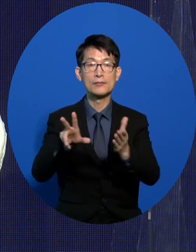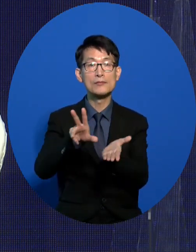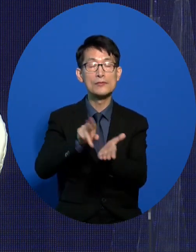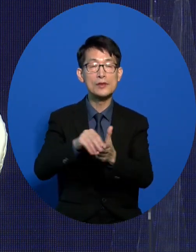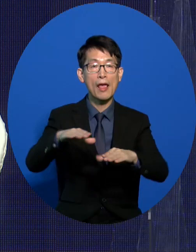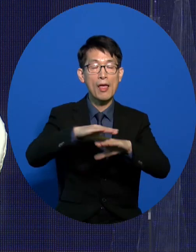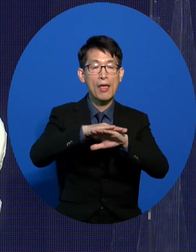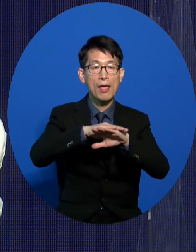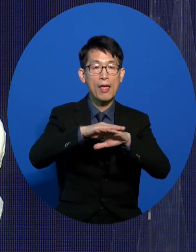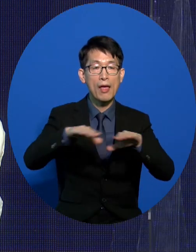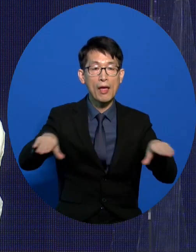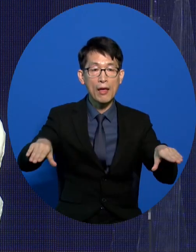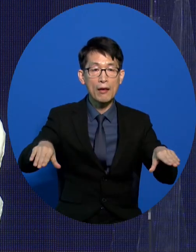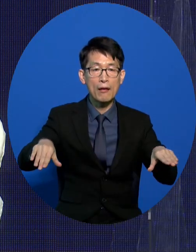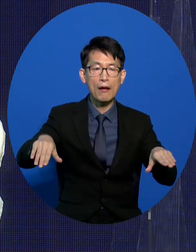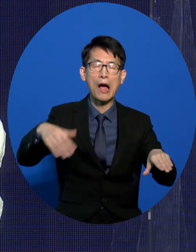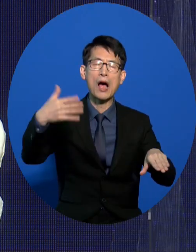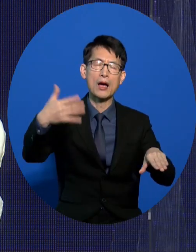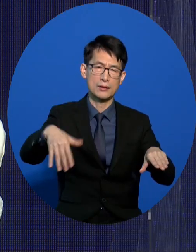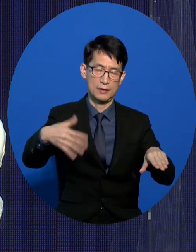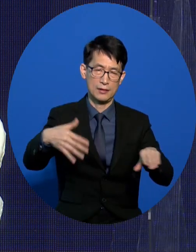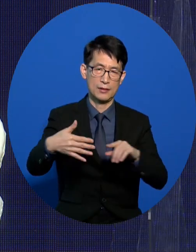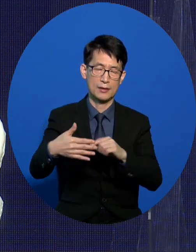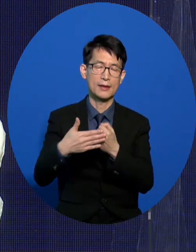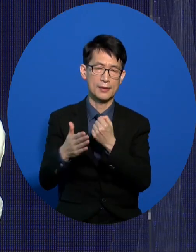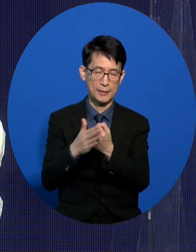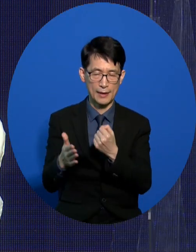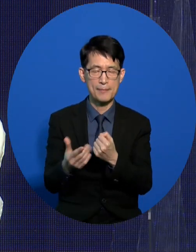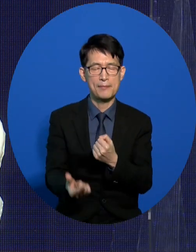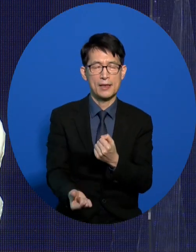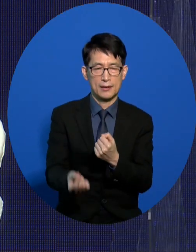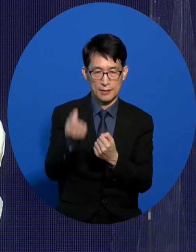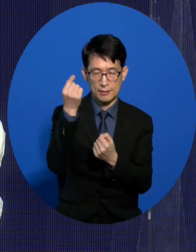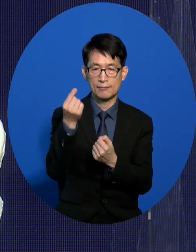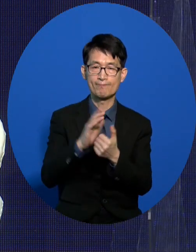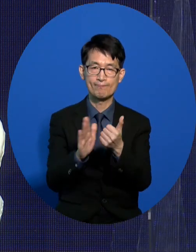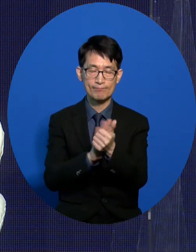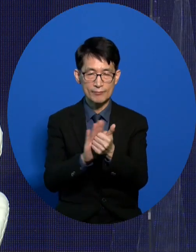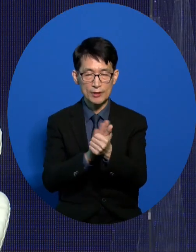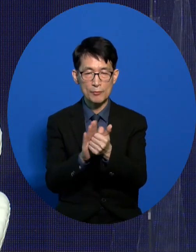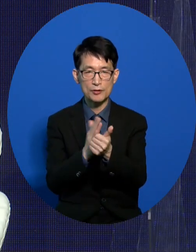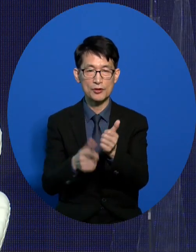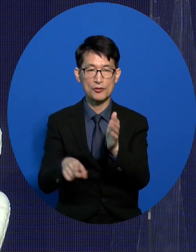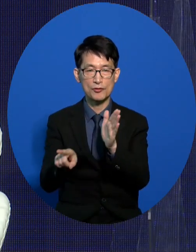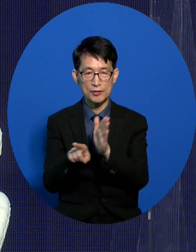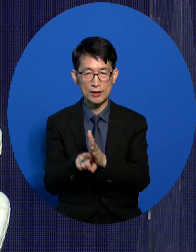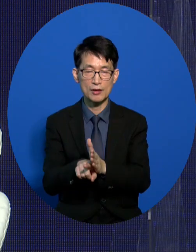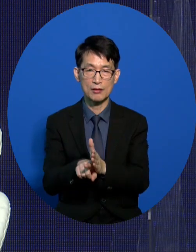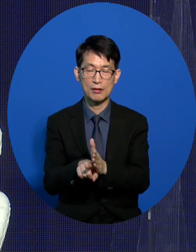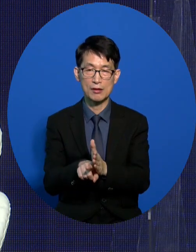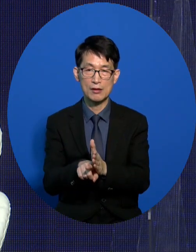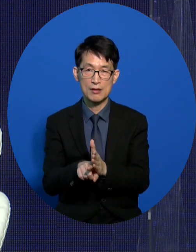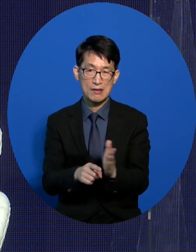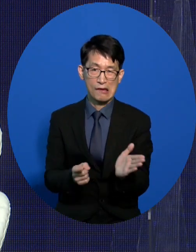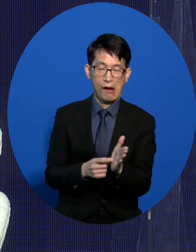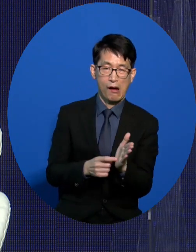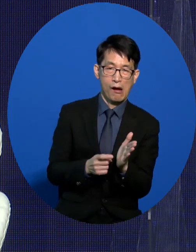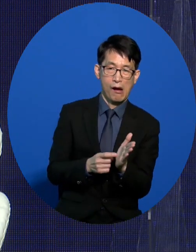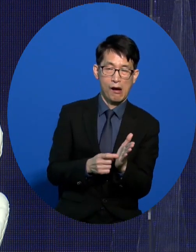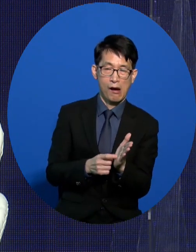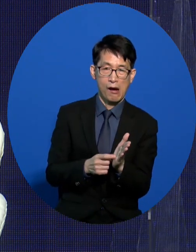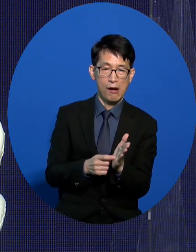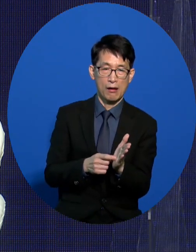autonomous vehicle trend that is going on right now. So of course, there